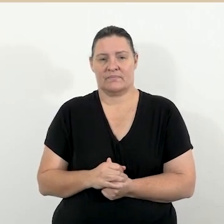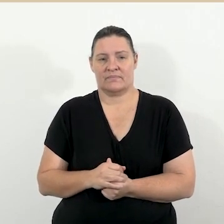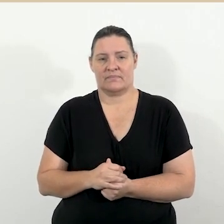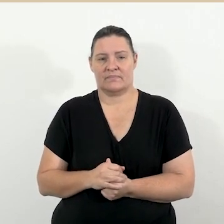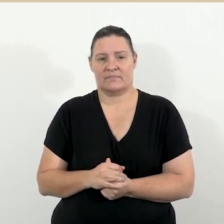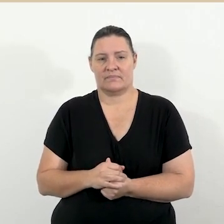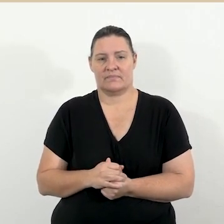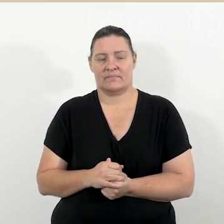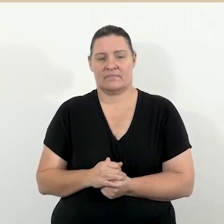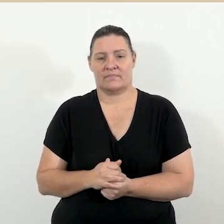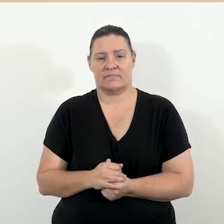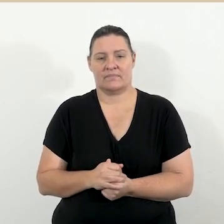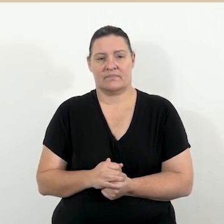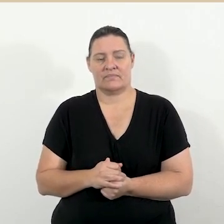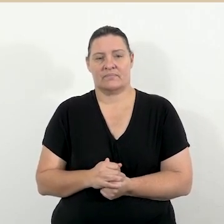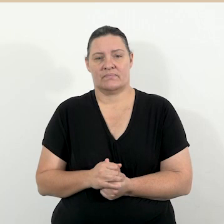lithosphere.